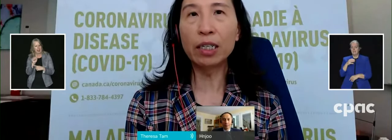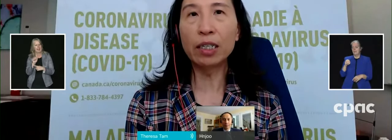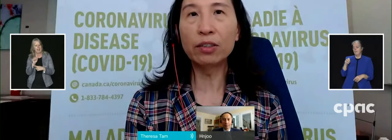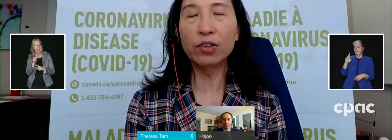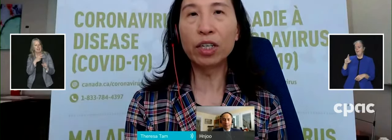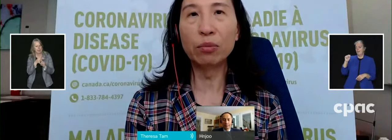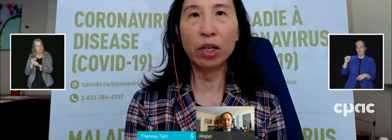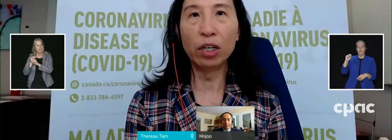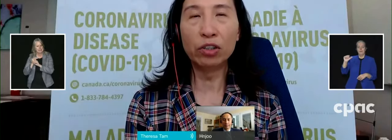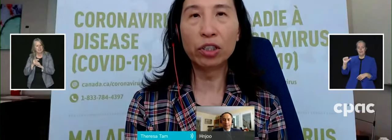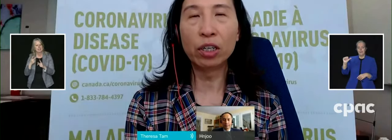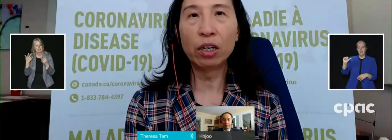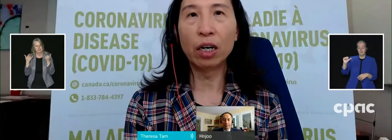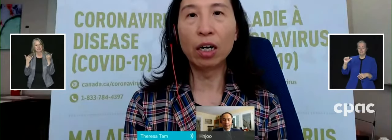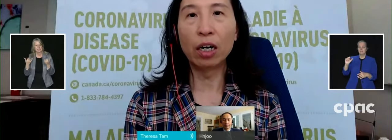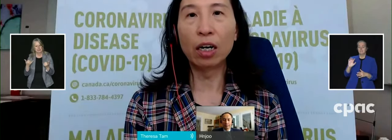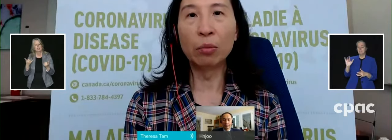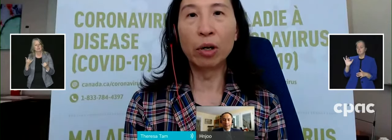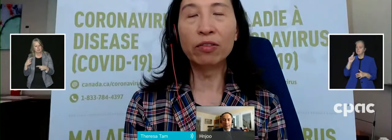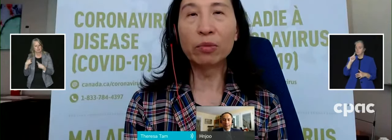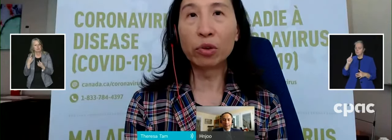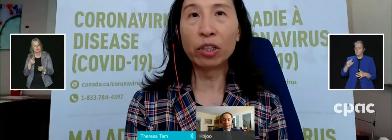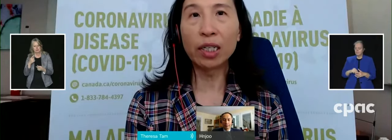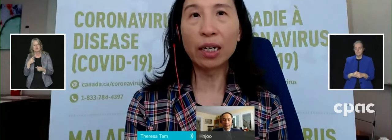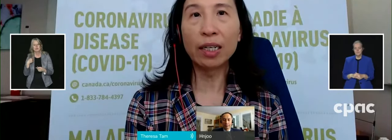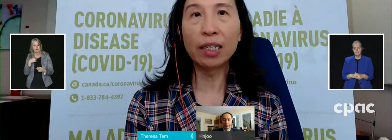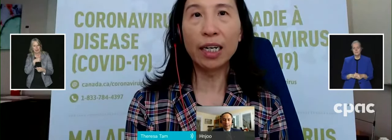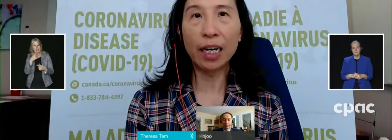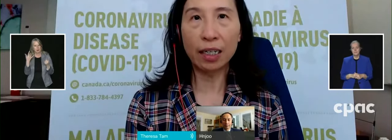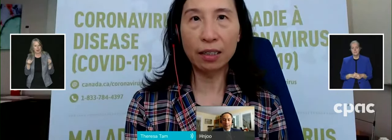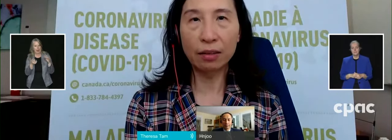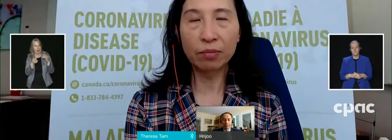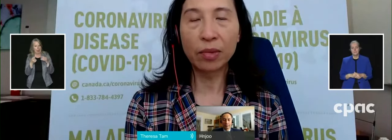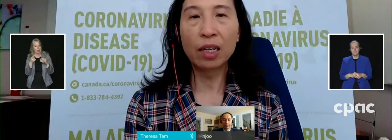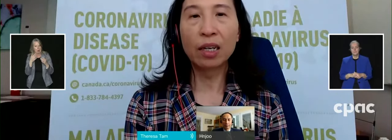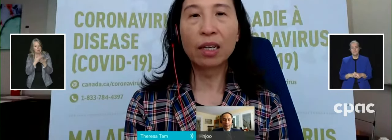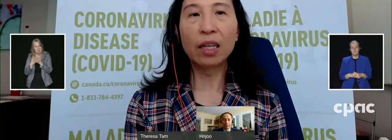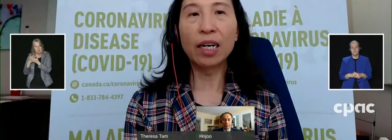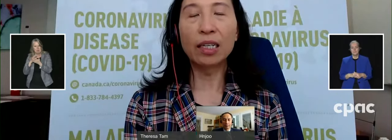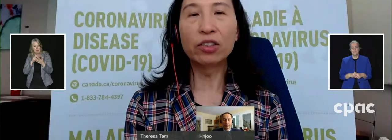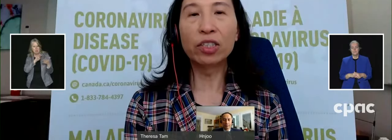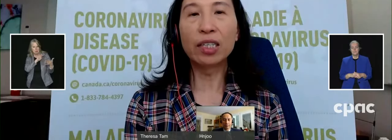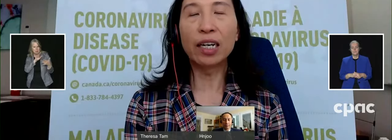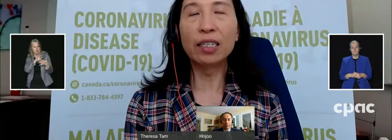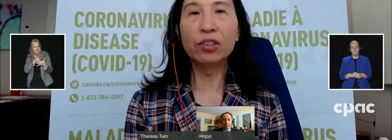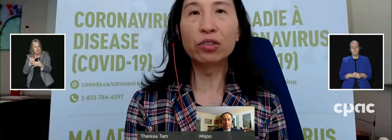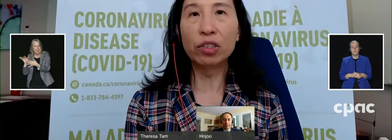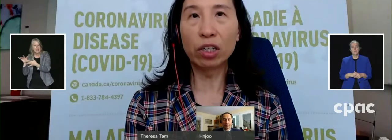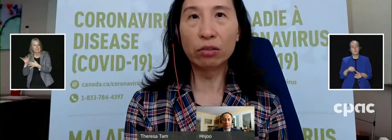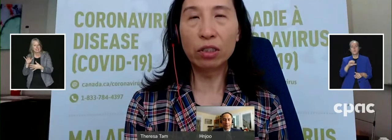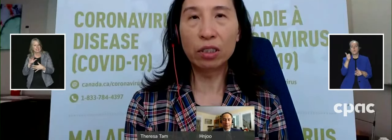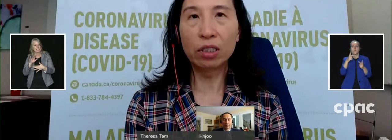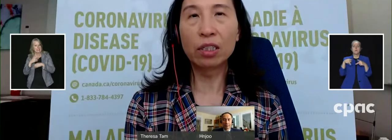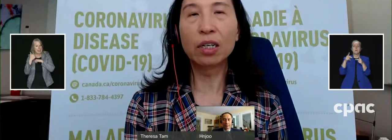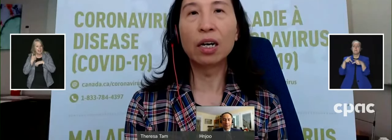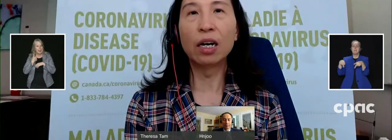now beginning to emerge, both abroad and in Canada, that